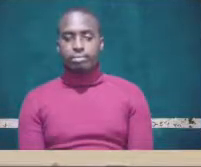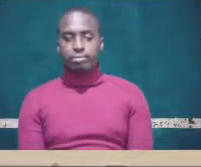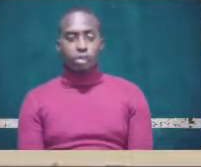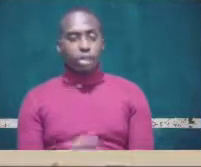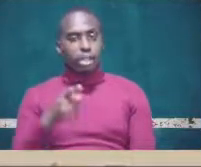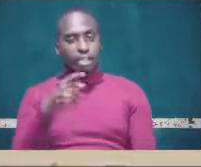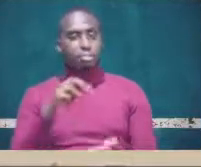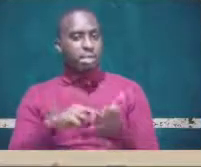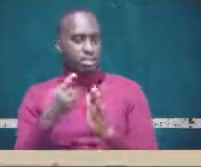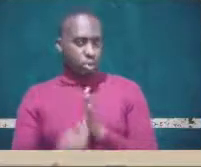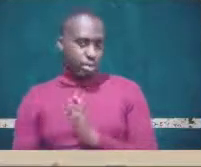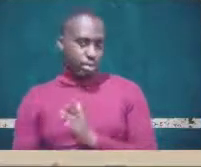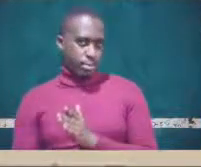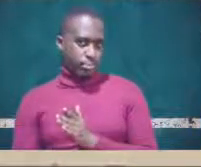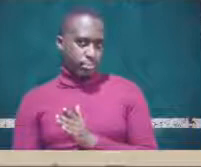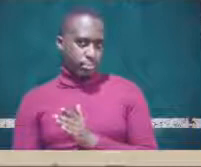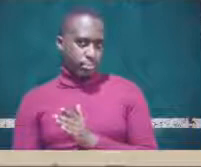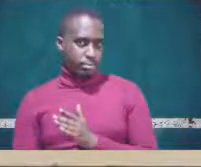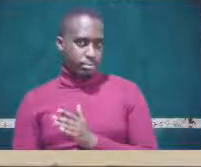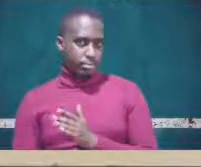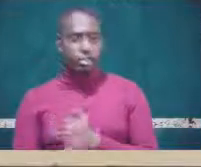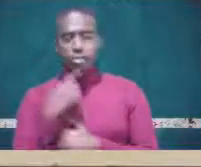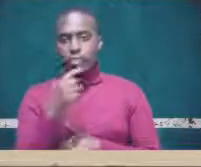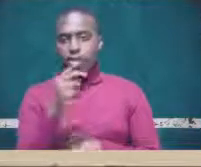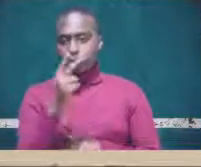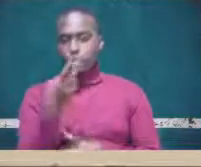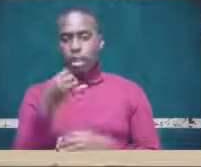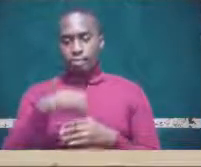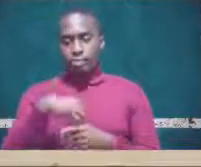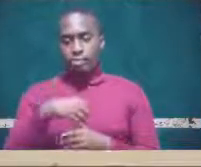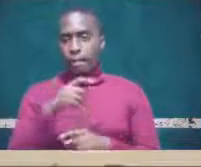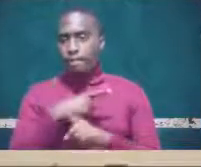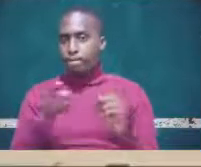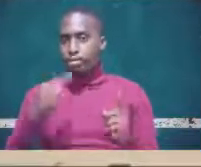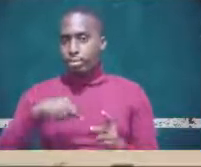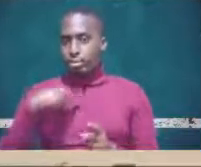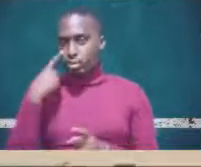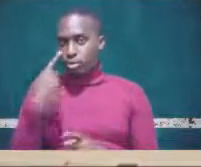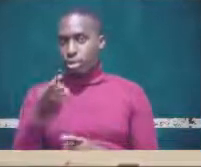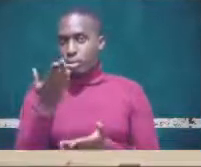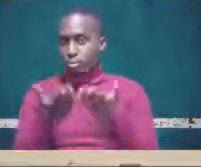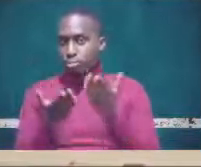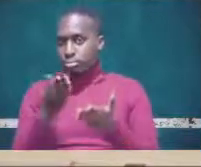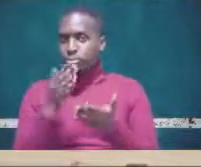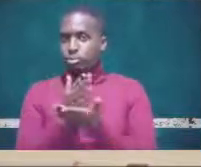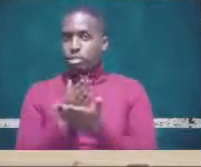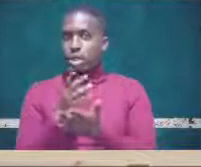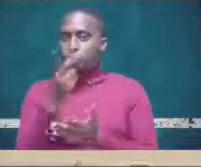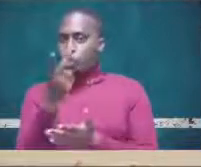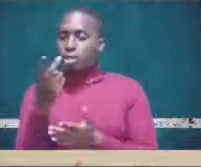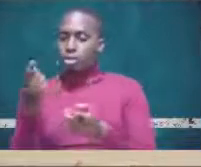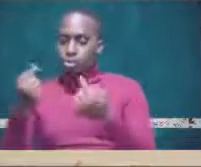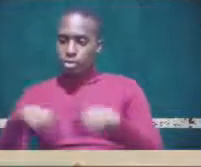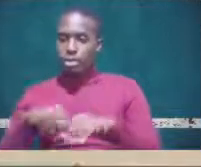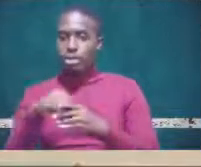So what does this one mean? The two are involved, but we are looking at the proportion in which the two are employed. In